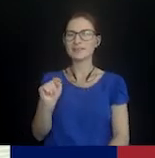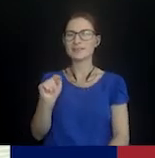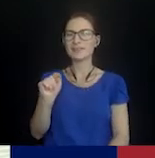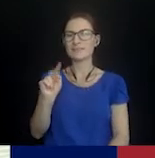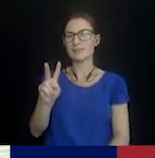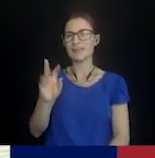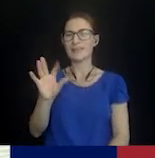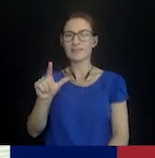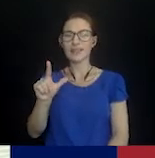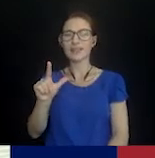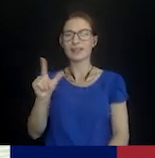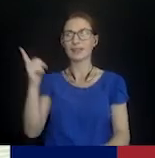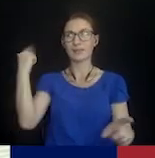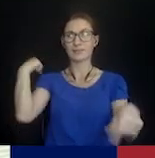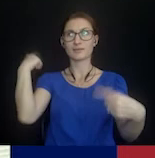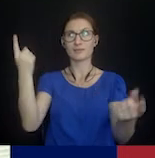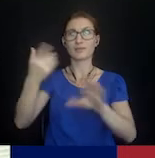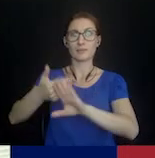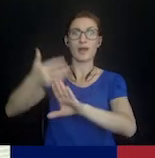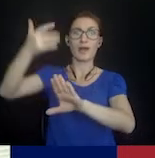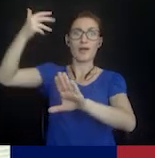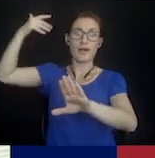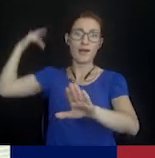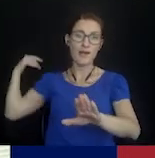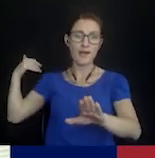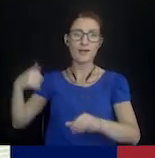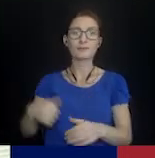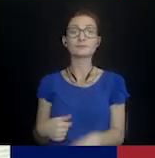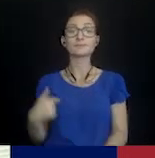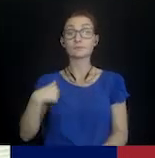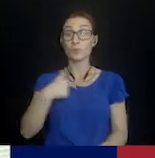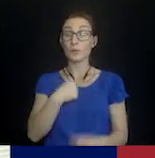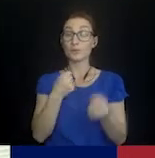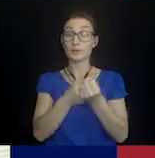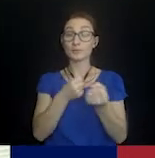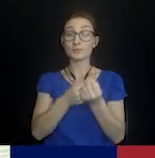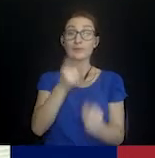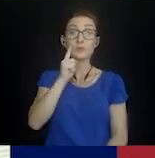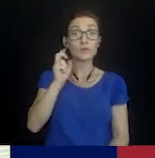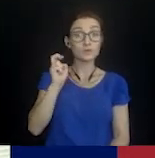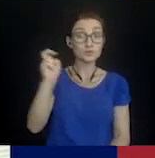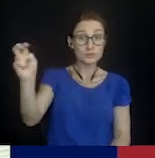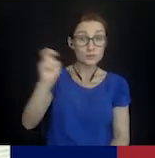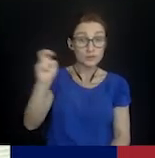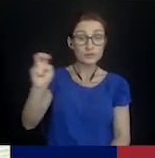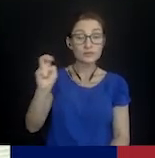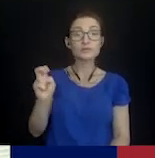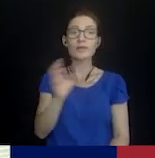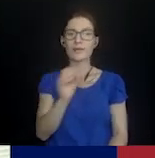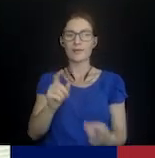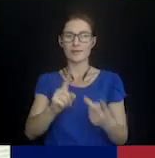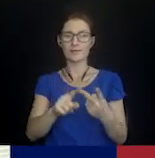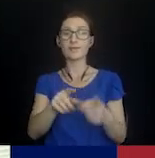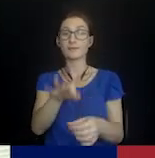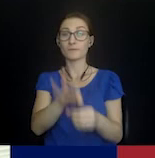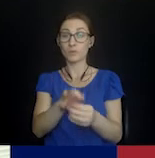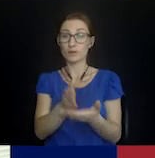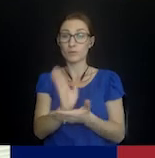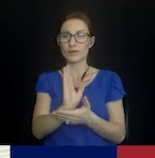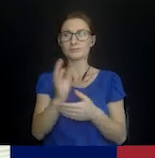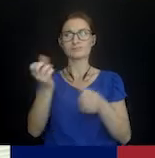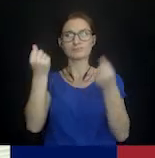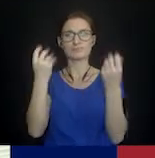ATFL ever started. We've been advocates for transportation and for voting rights